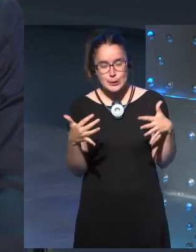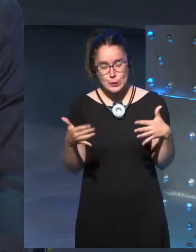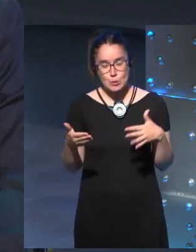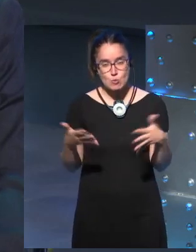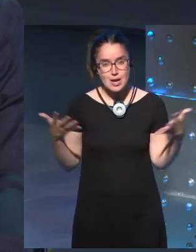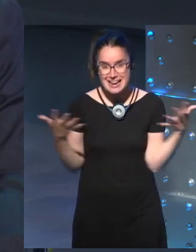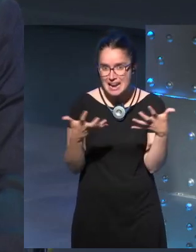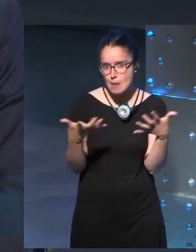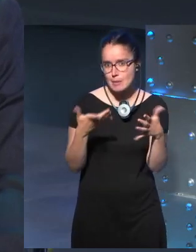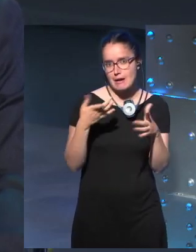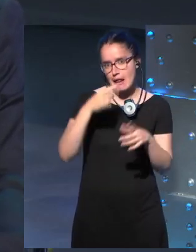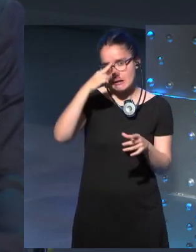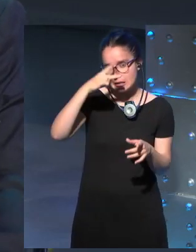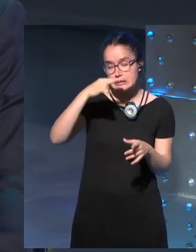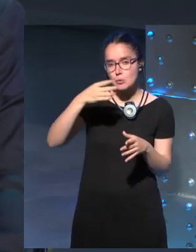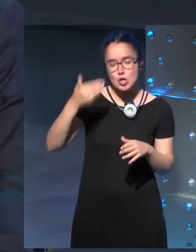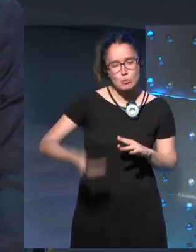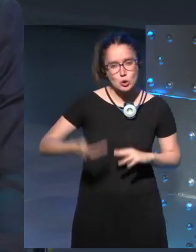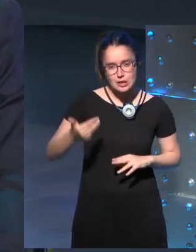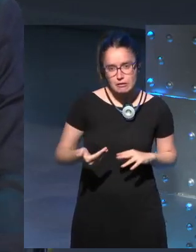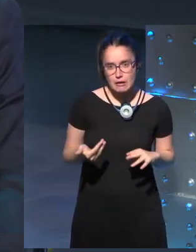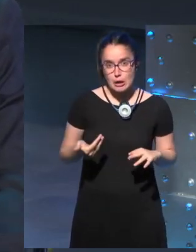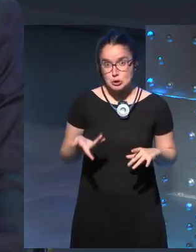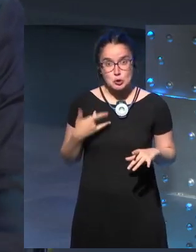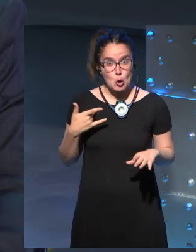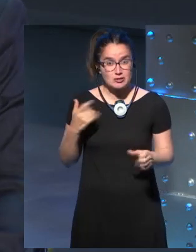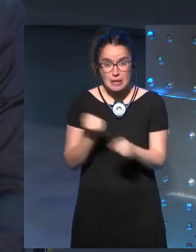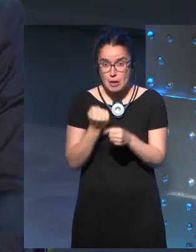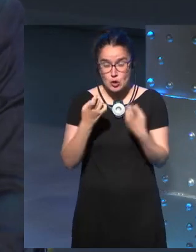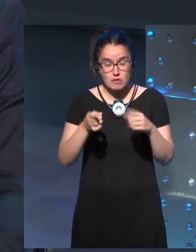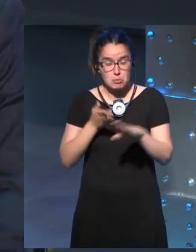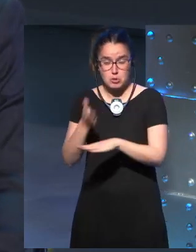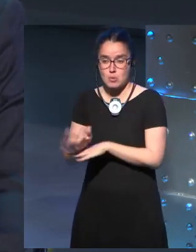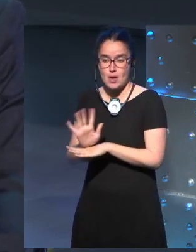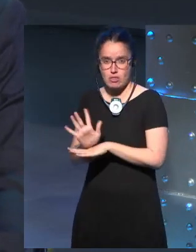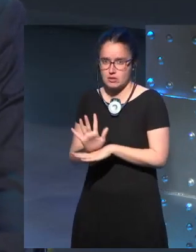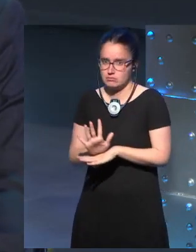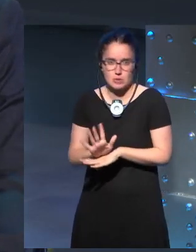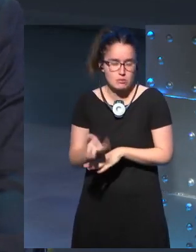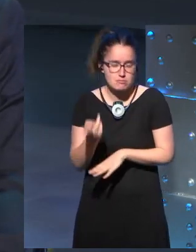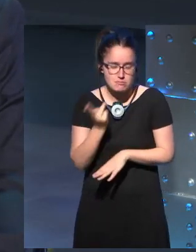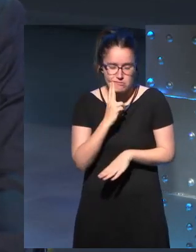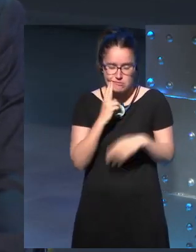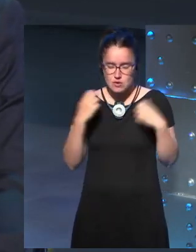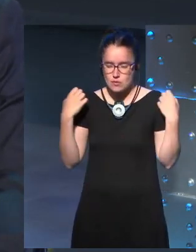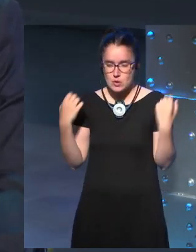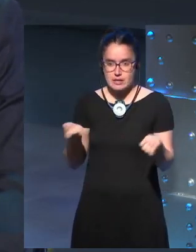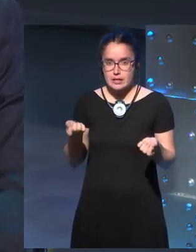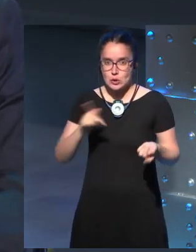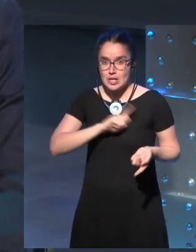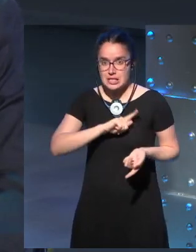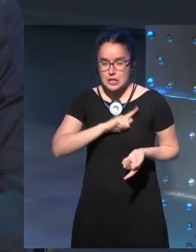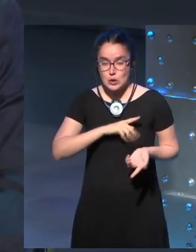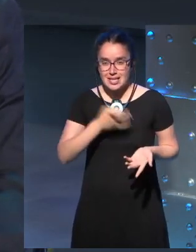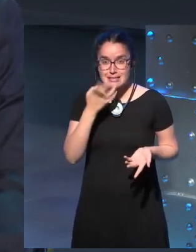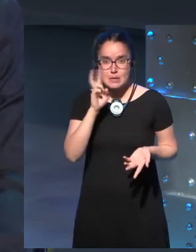when the game is very serious for the Athletic and I don't have to work, I usually go to the theater because I'm really scared, and I